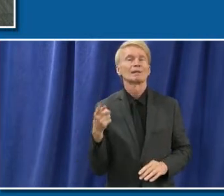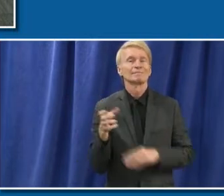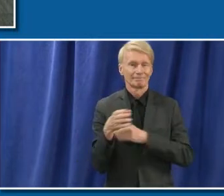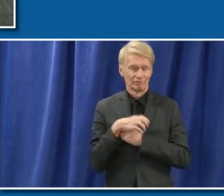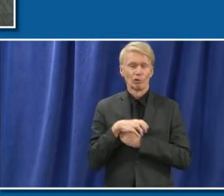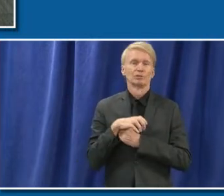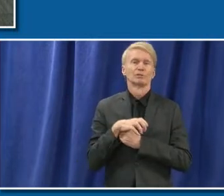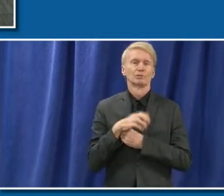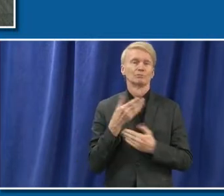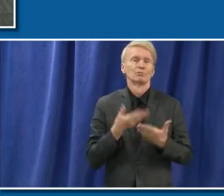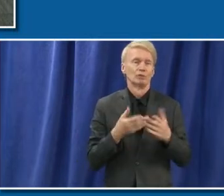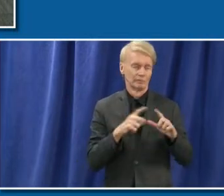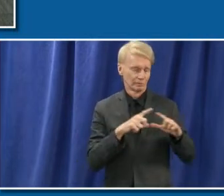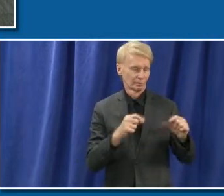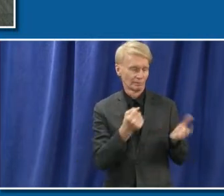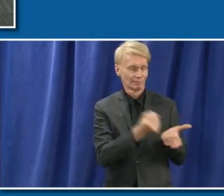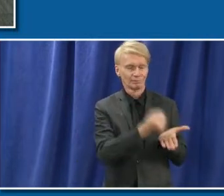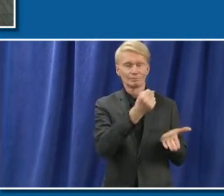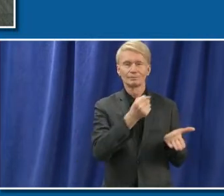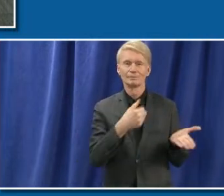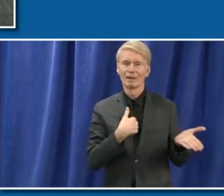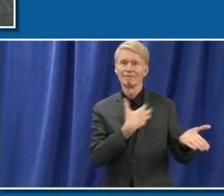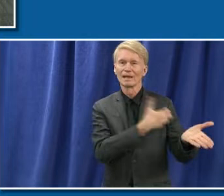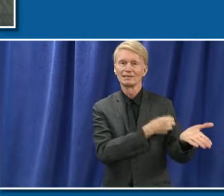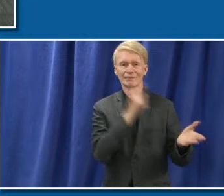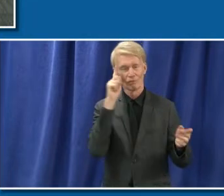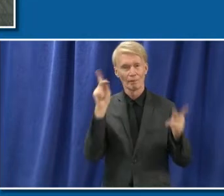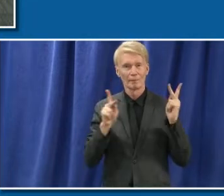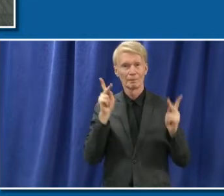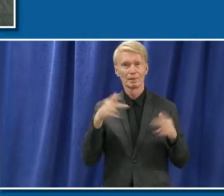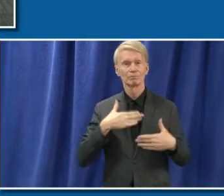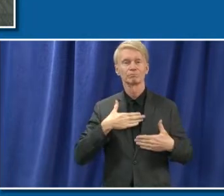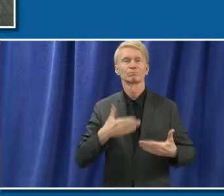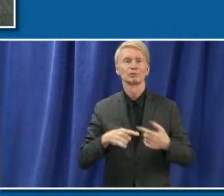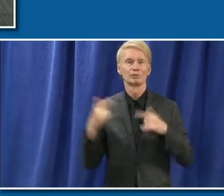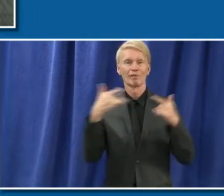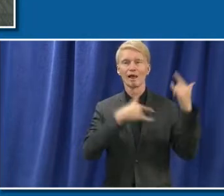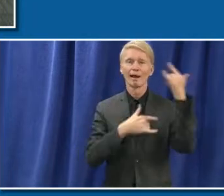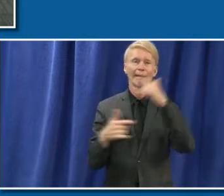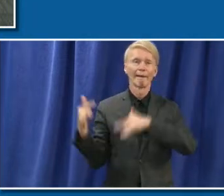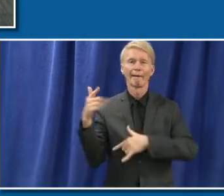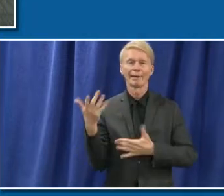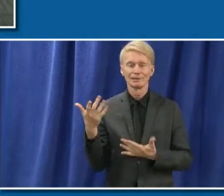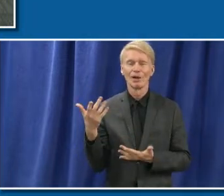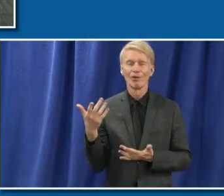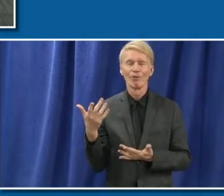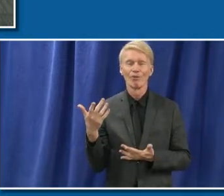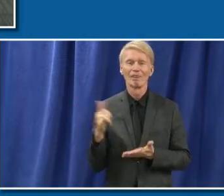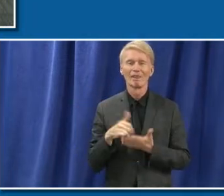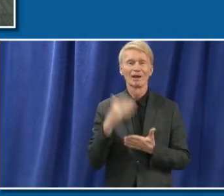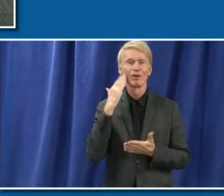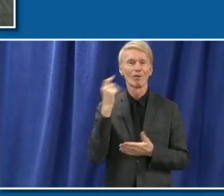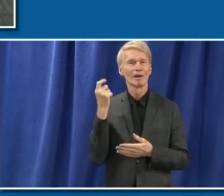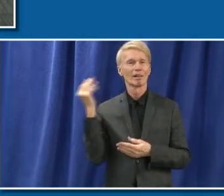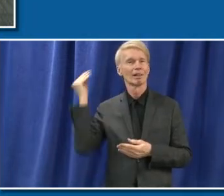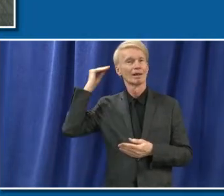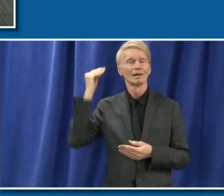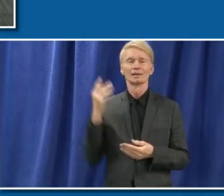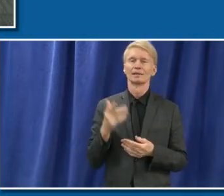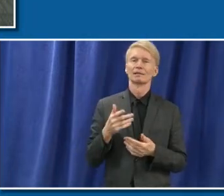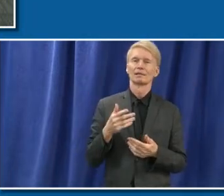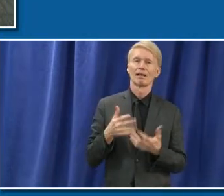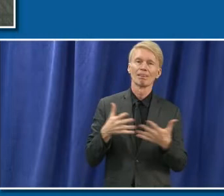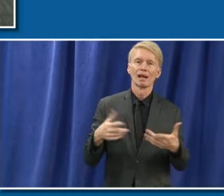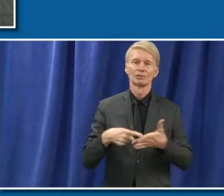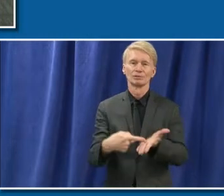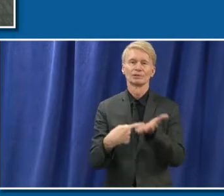be looking for proof of vaccination for people who want to fly. So that's what we can say about that right now. There's a very active conversation.